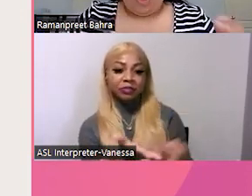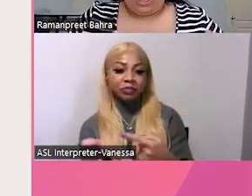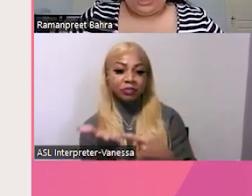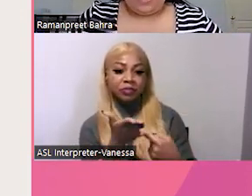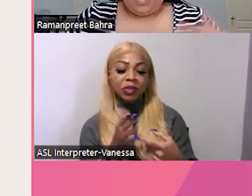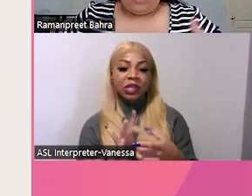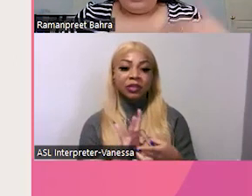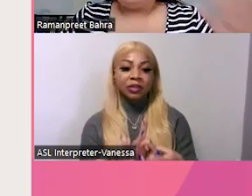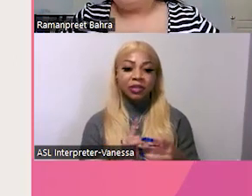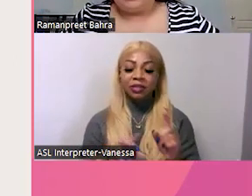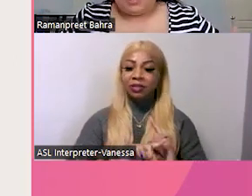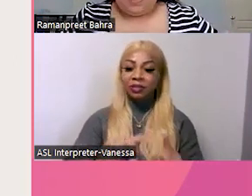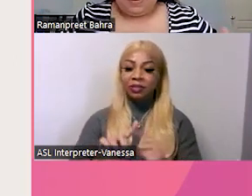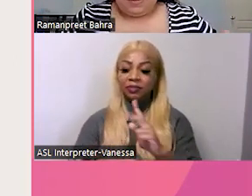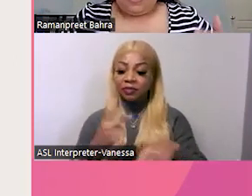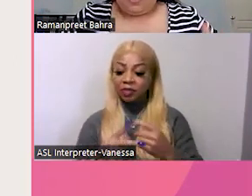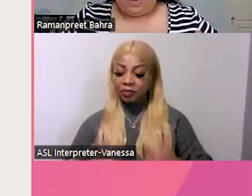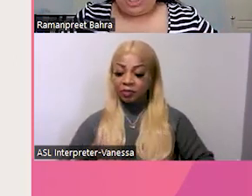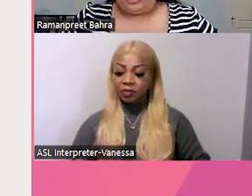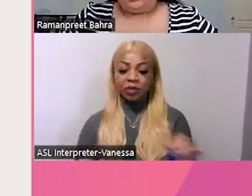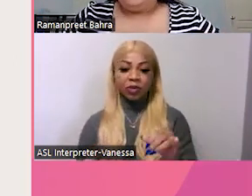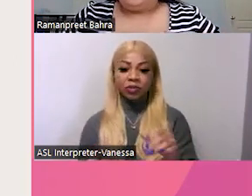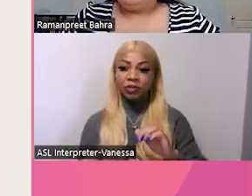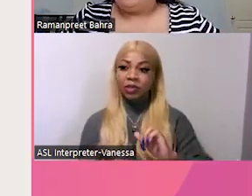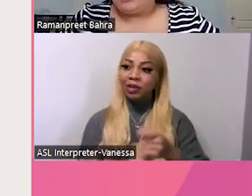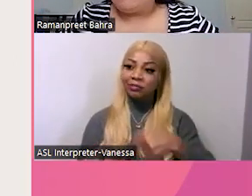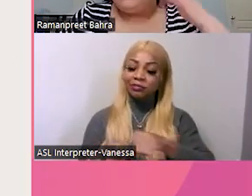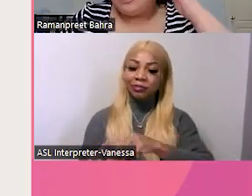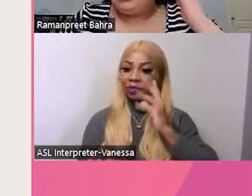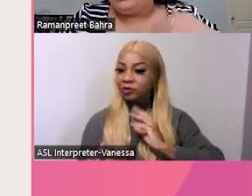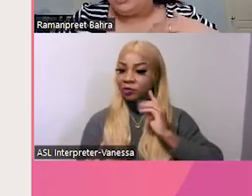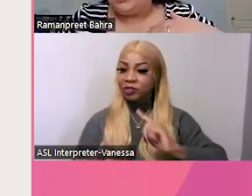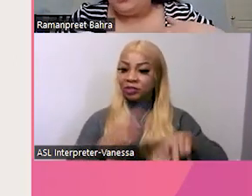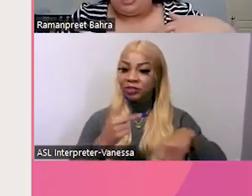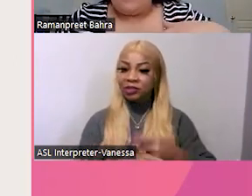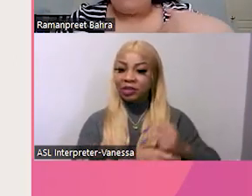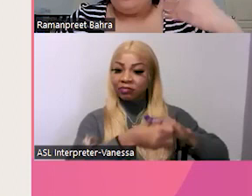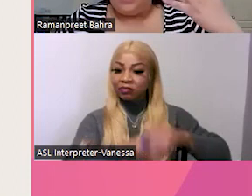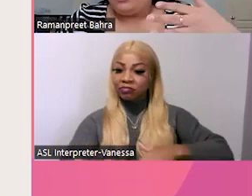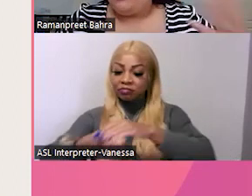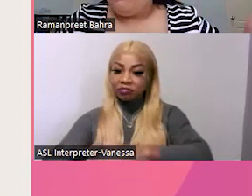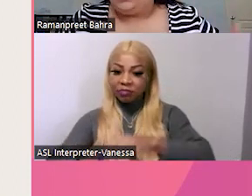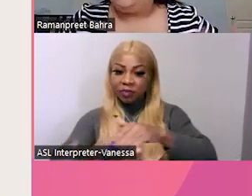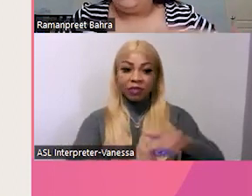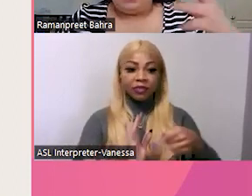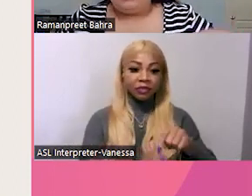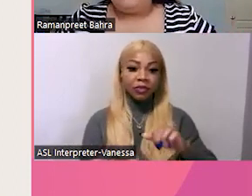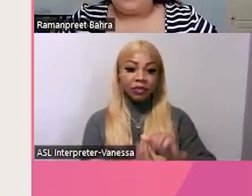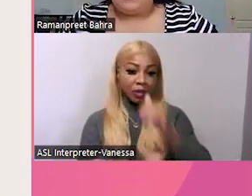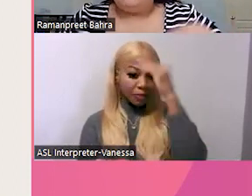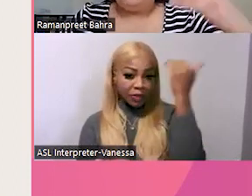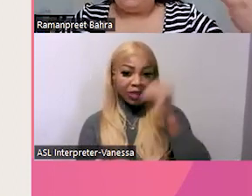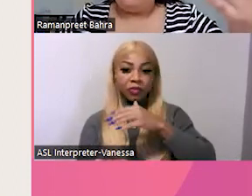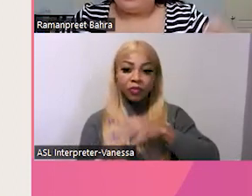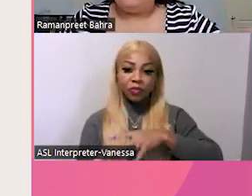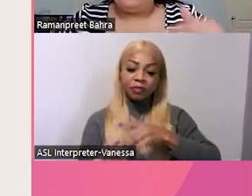different bodies and how they experience systems of oppression in different ways, particularly how Black women